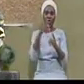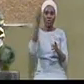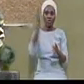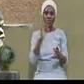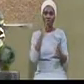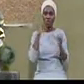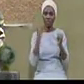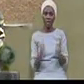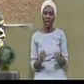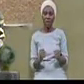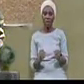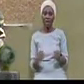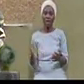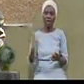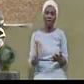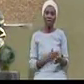God.